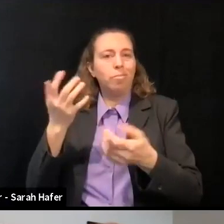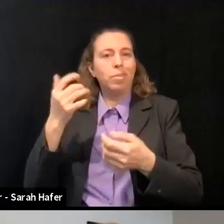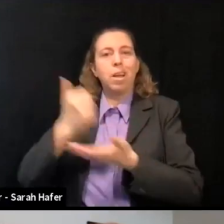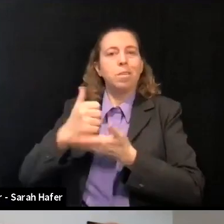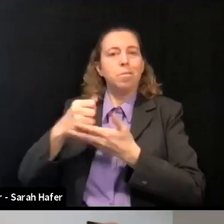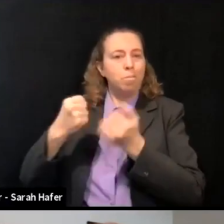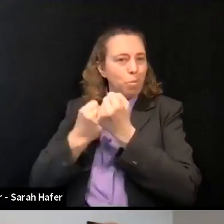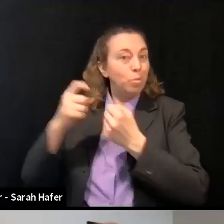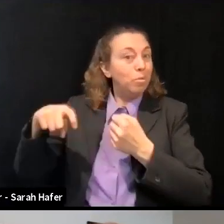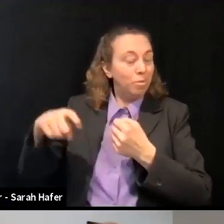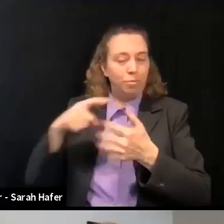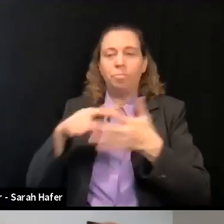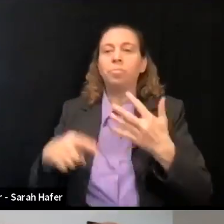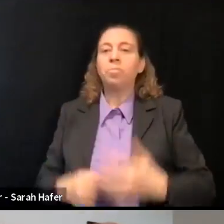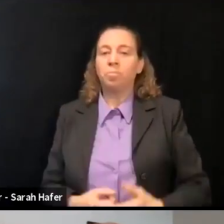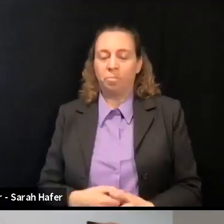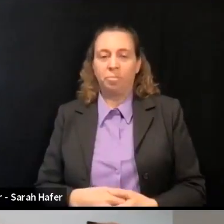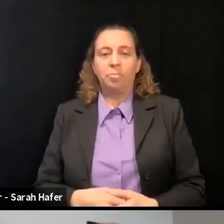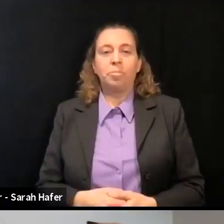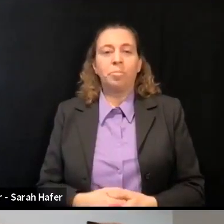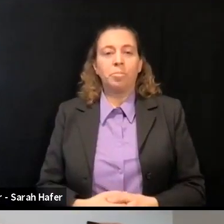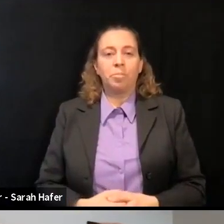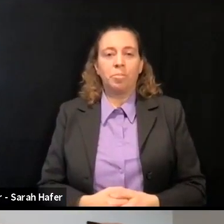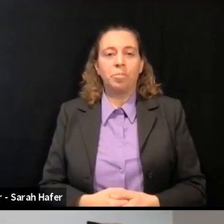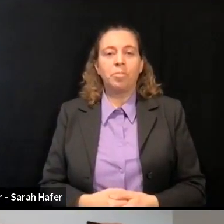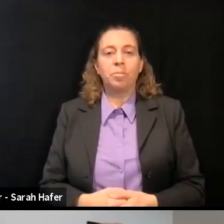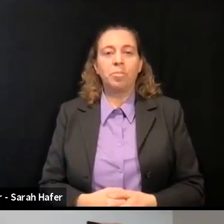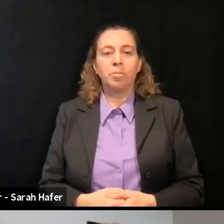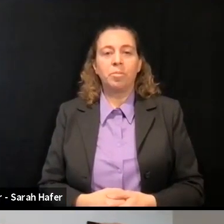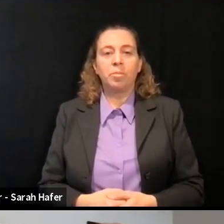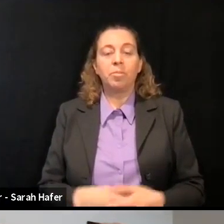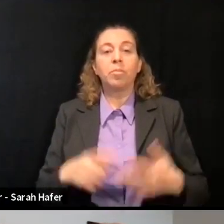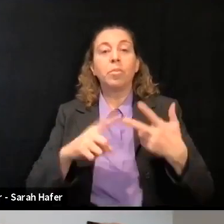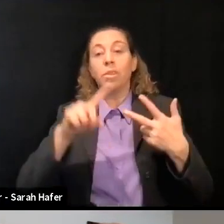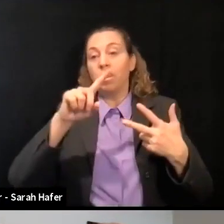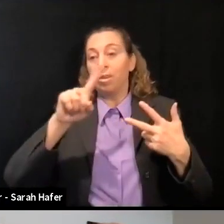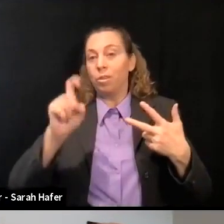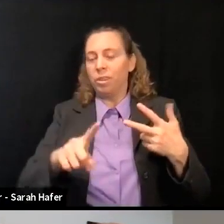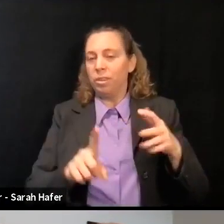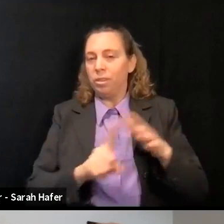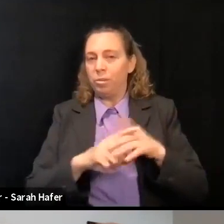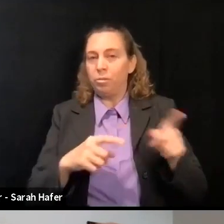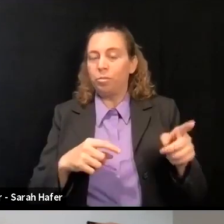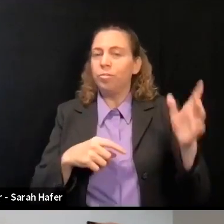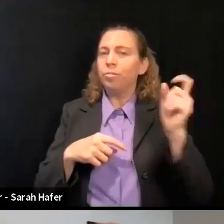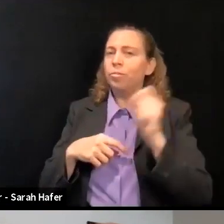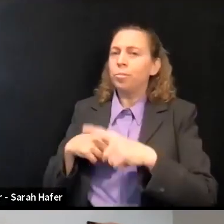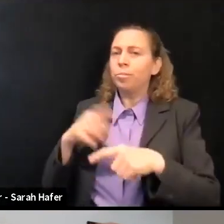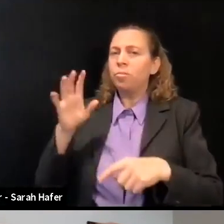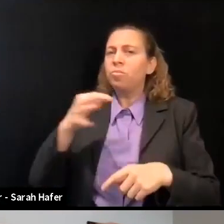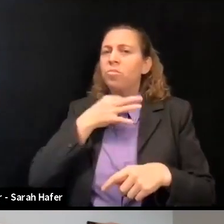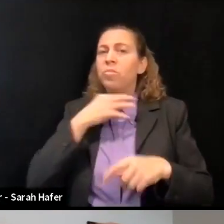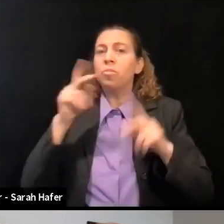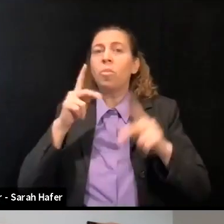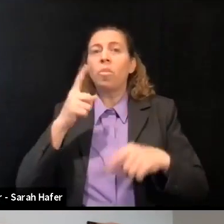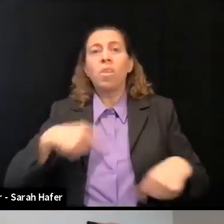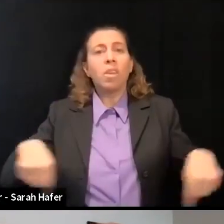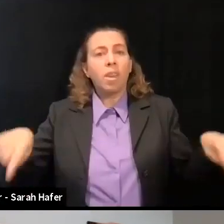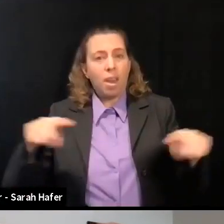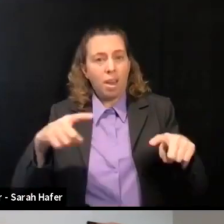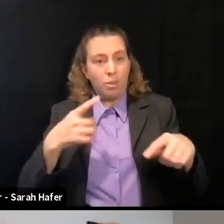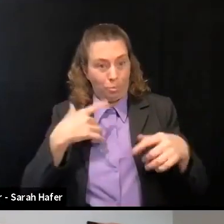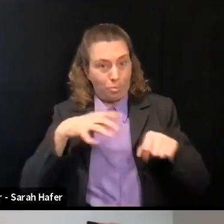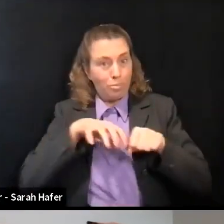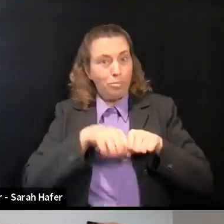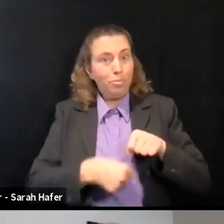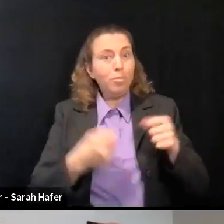Great. For our third question, Virginia asks, what about those of us grieving because our family members died of other rare